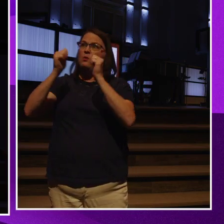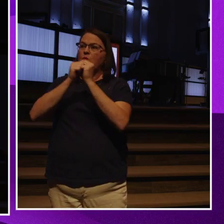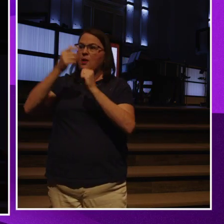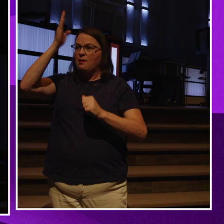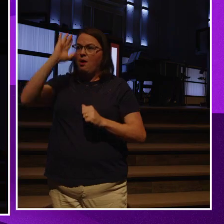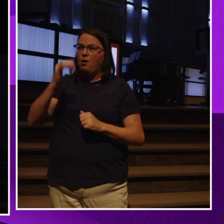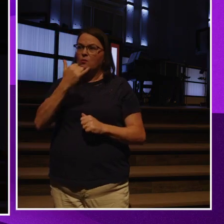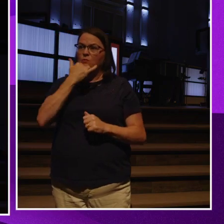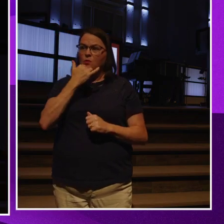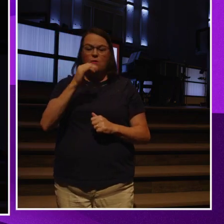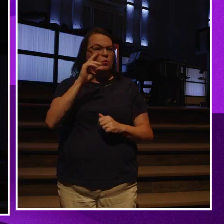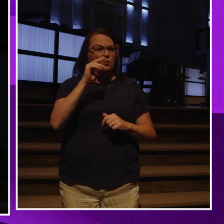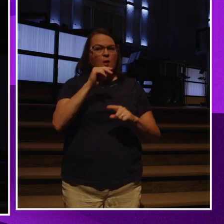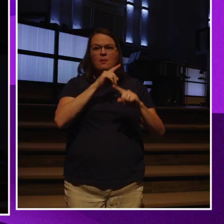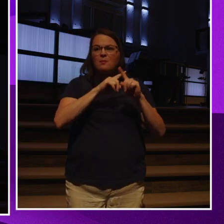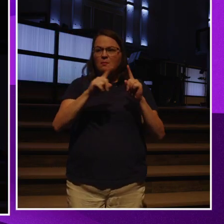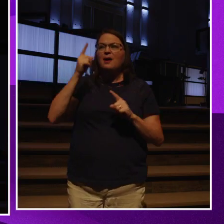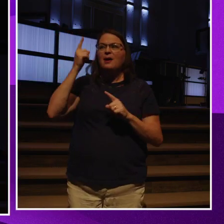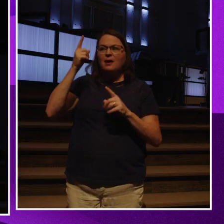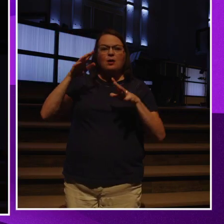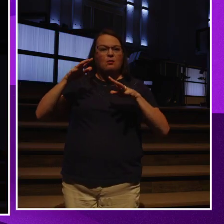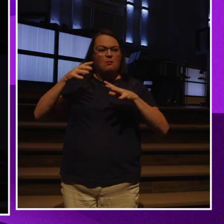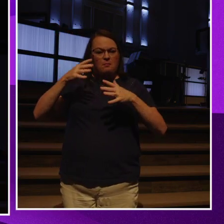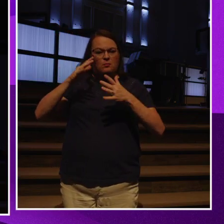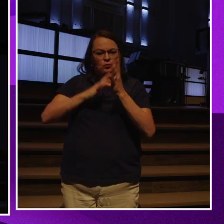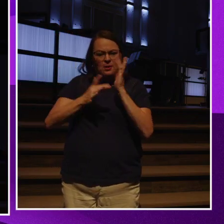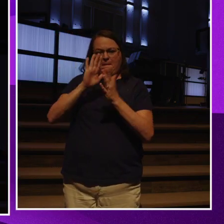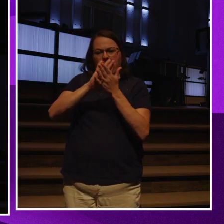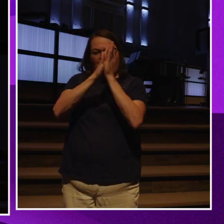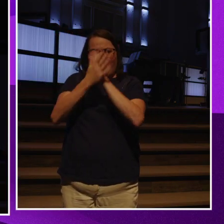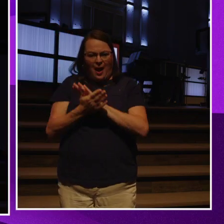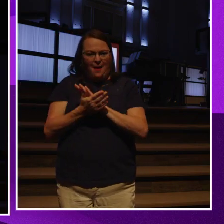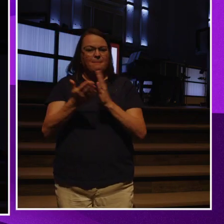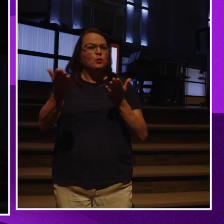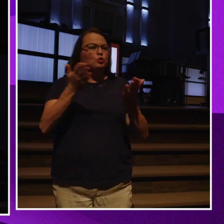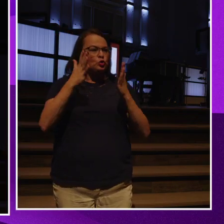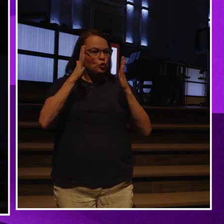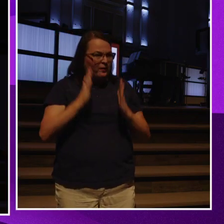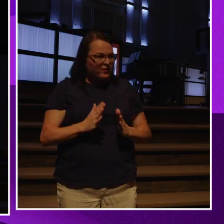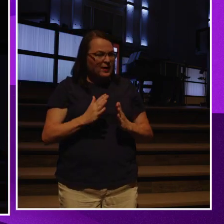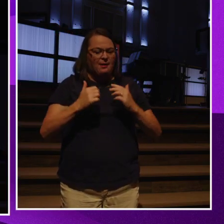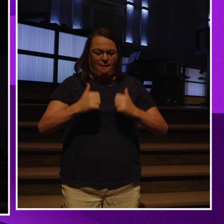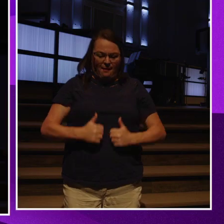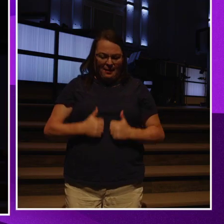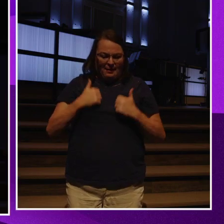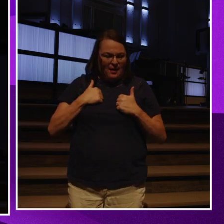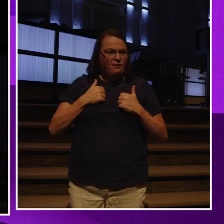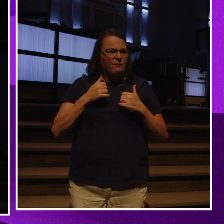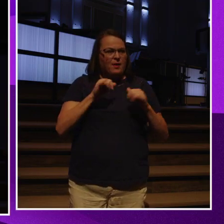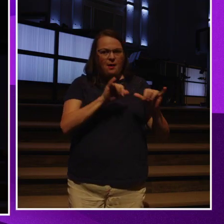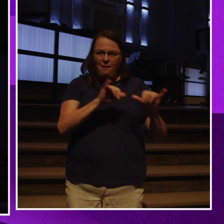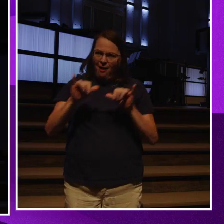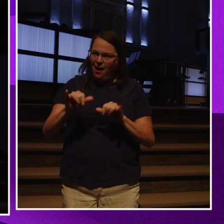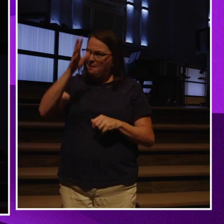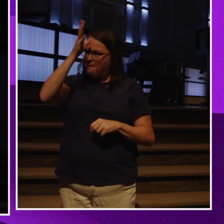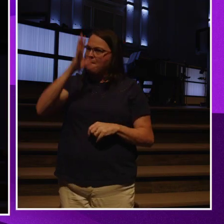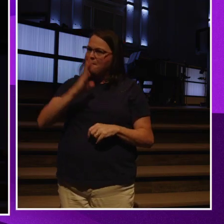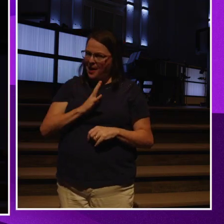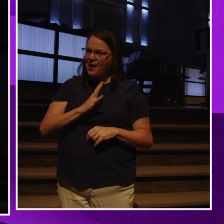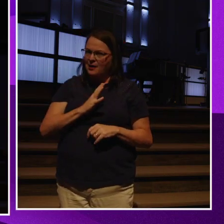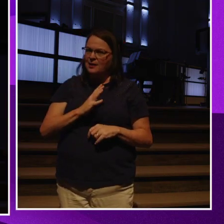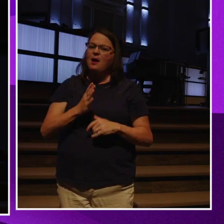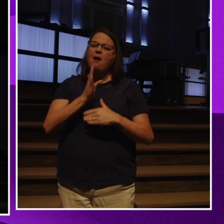onto, but he took on the form of a servant, came to earth, lived in the likeness of men.